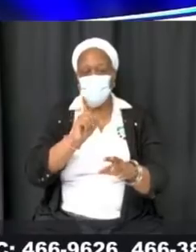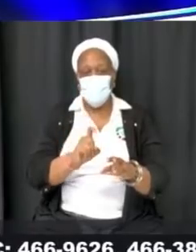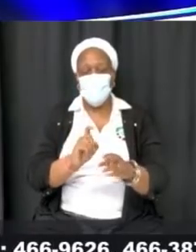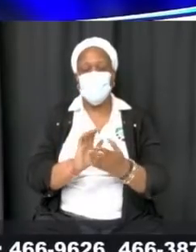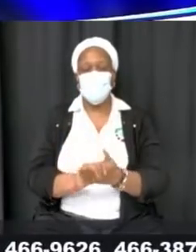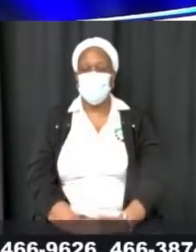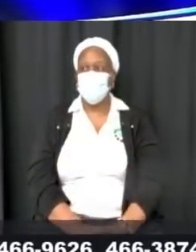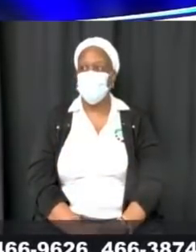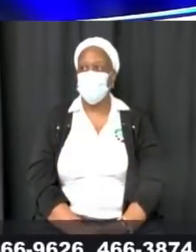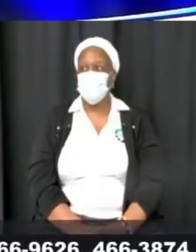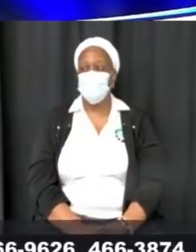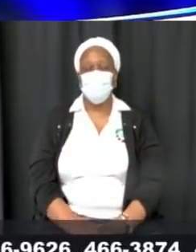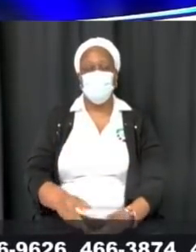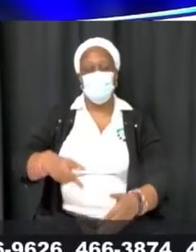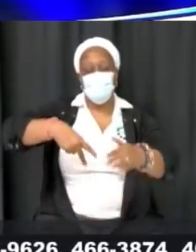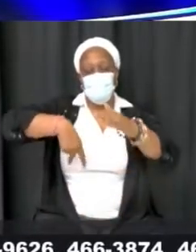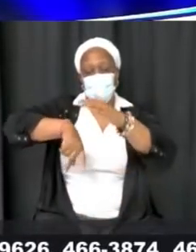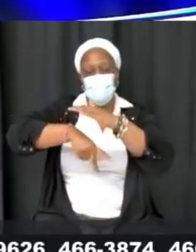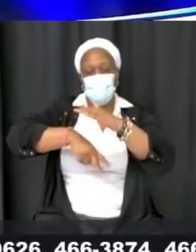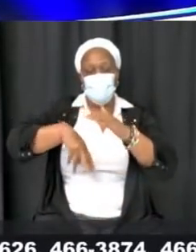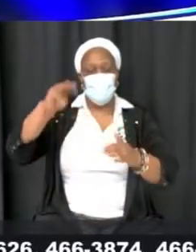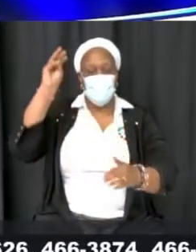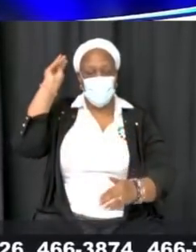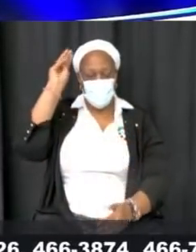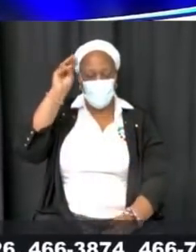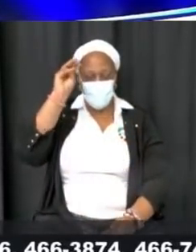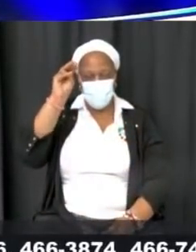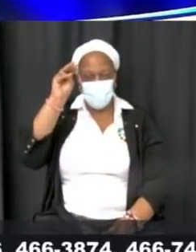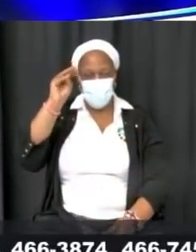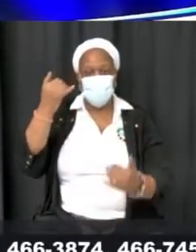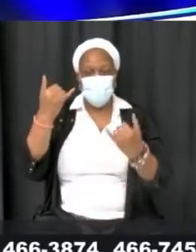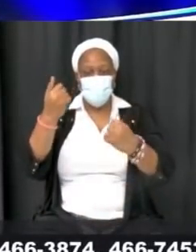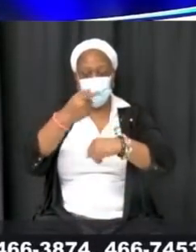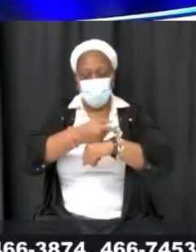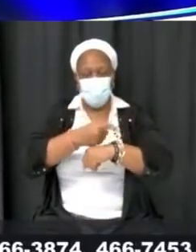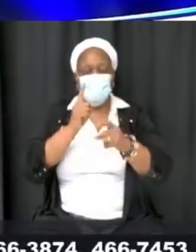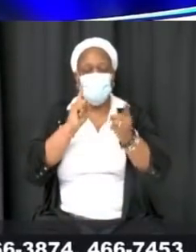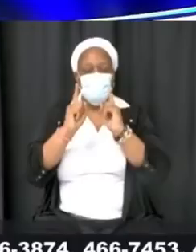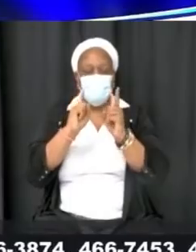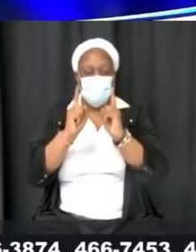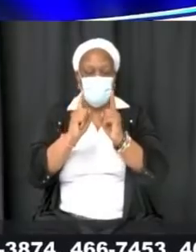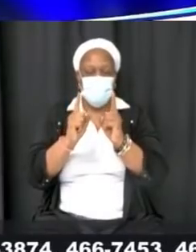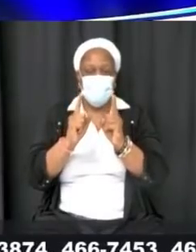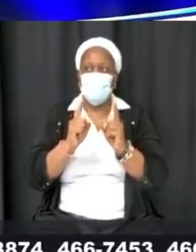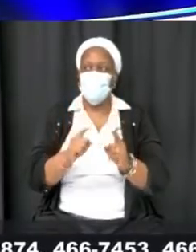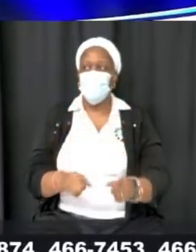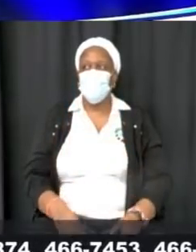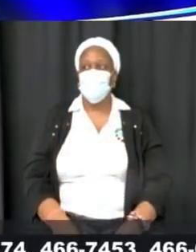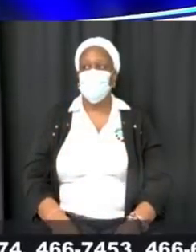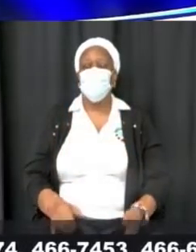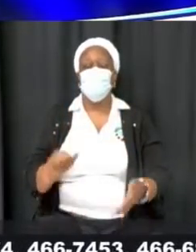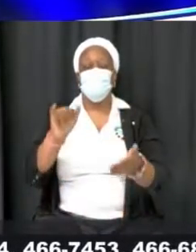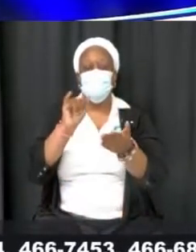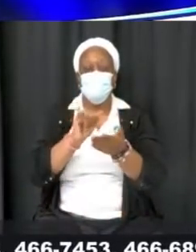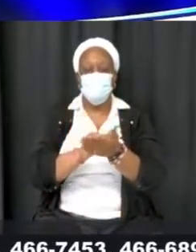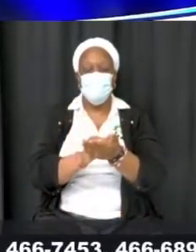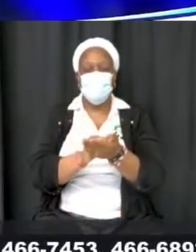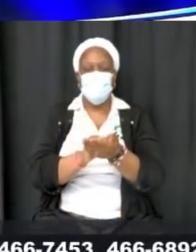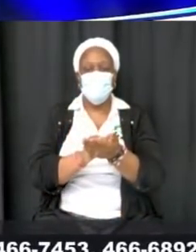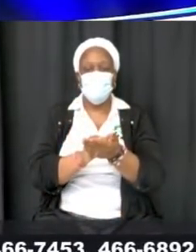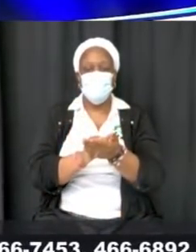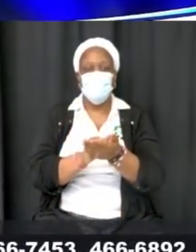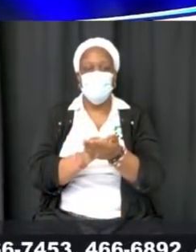The Prime Minister, in his address today, said that St. Kitts and